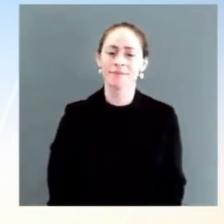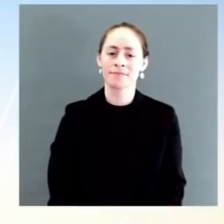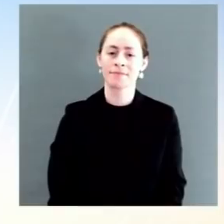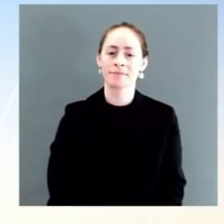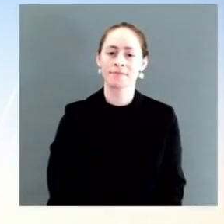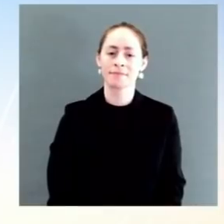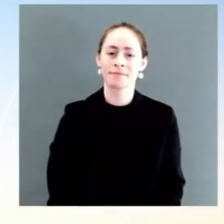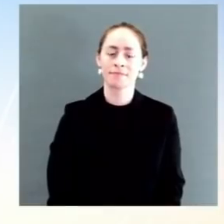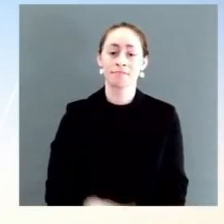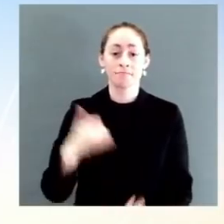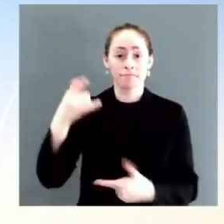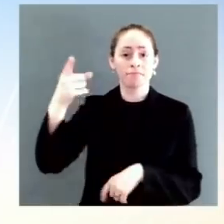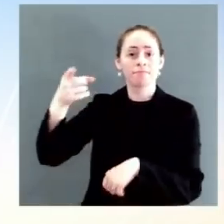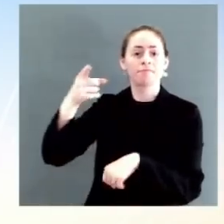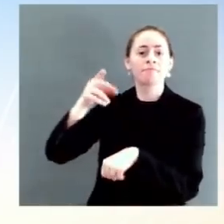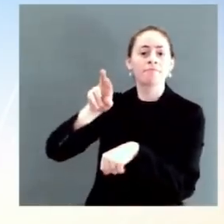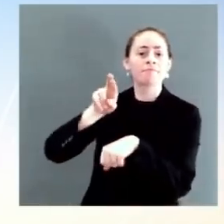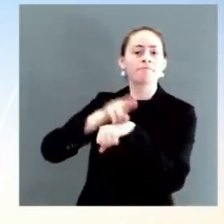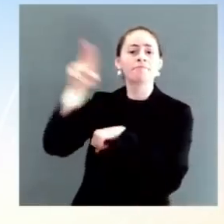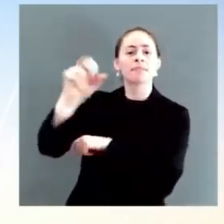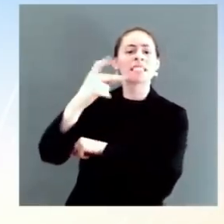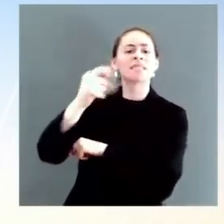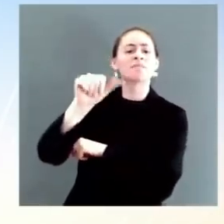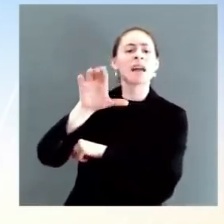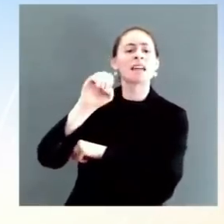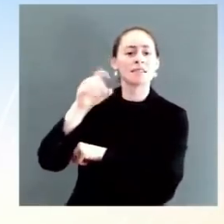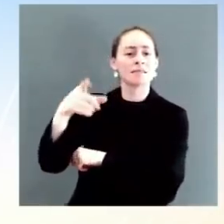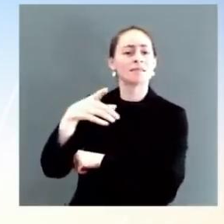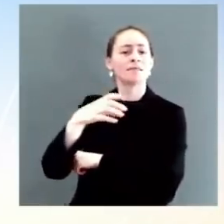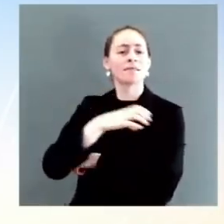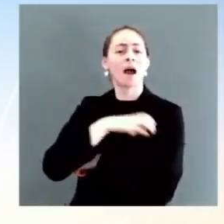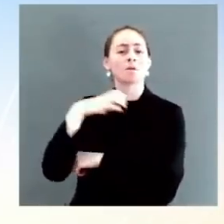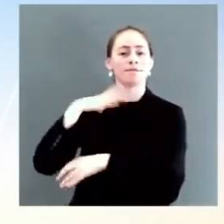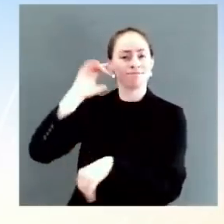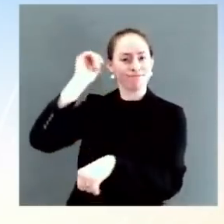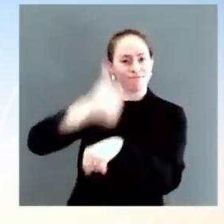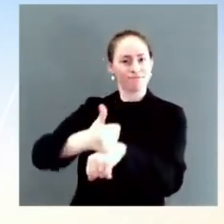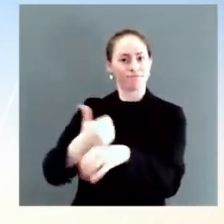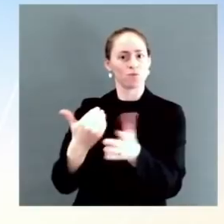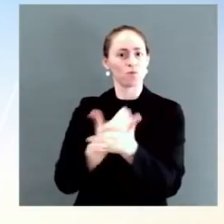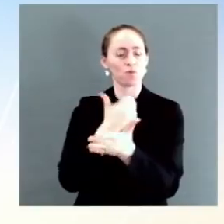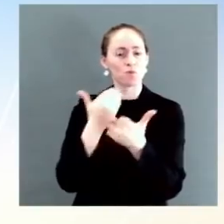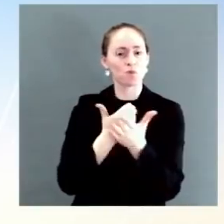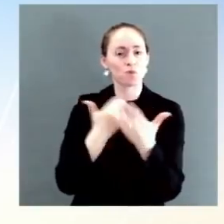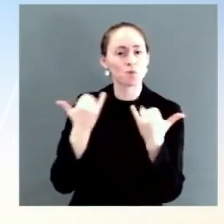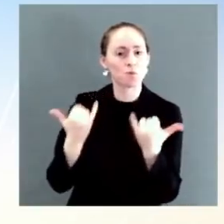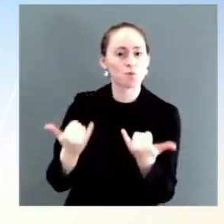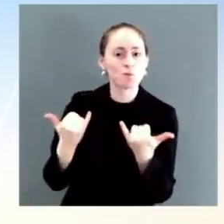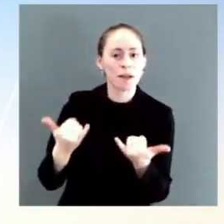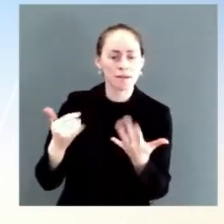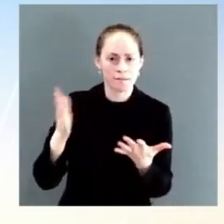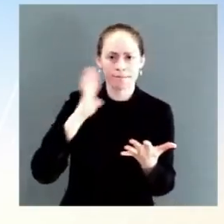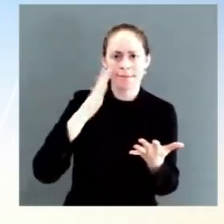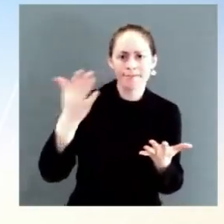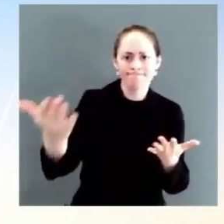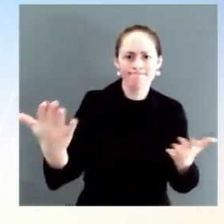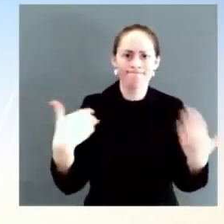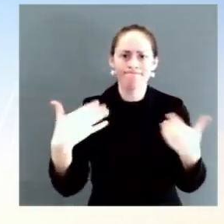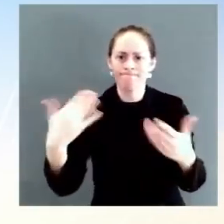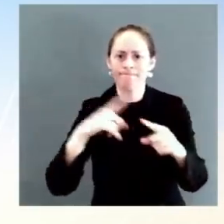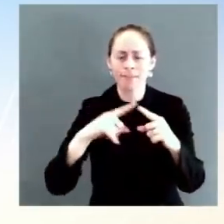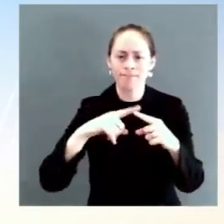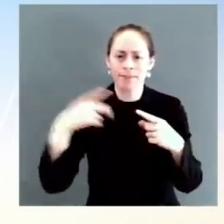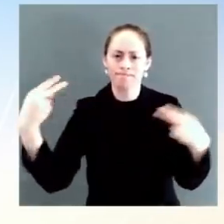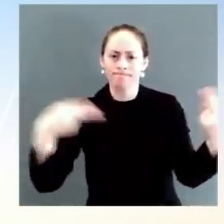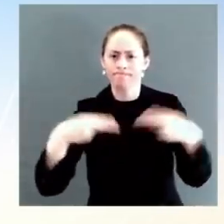and the Interior, as well as the Climate Advisor, and will also be announcing the release of the Space Priorities Framework. With that, Zeke, go ahead. Thank you,